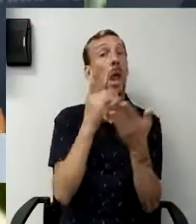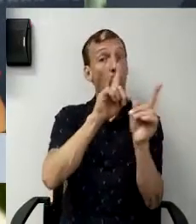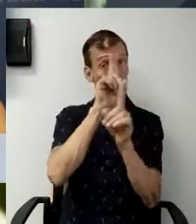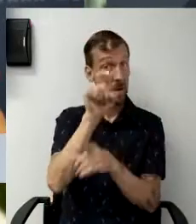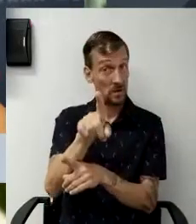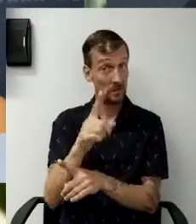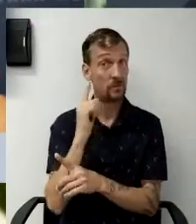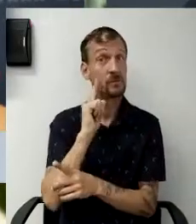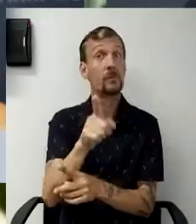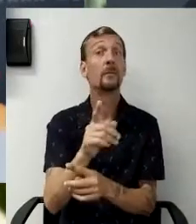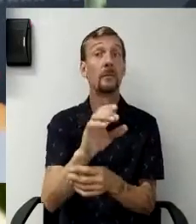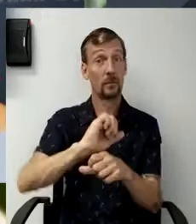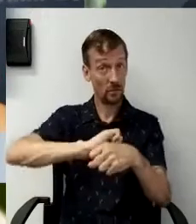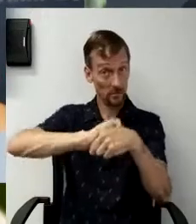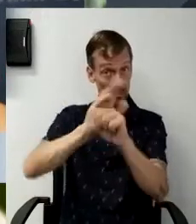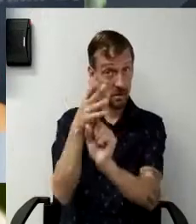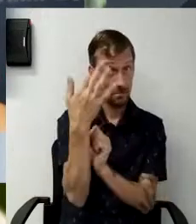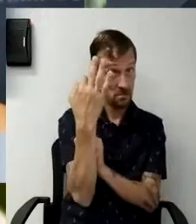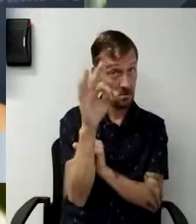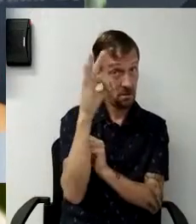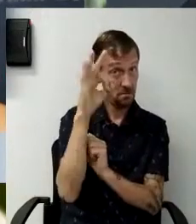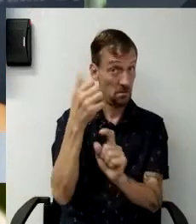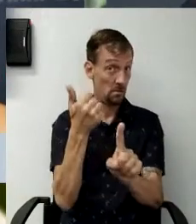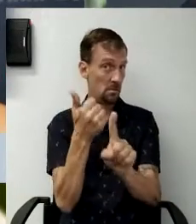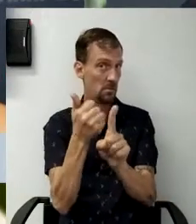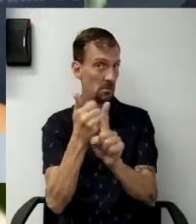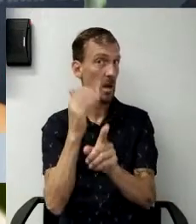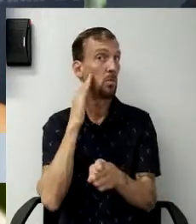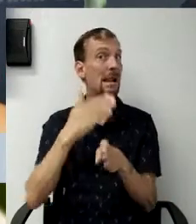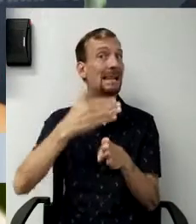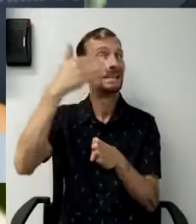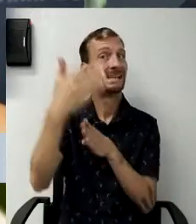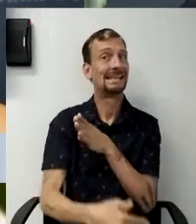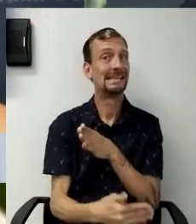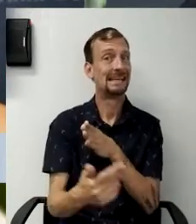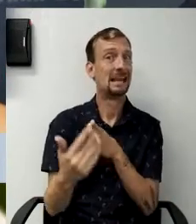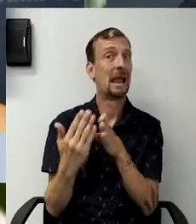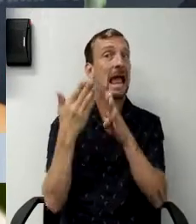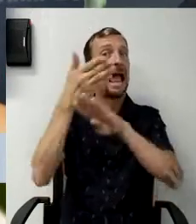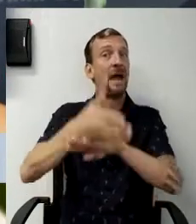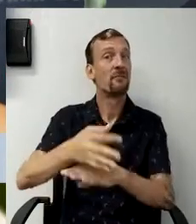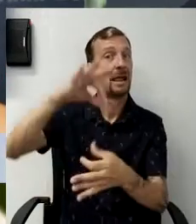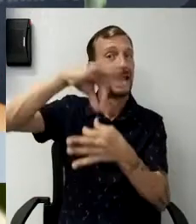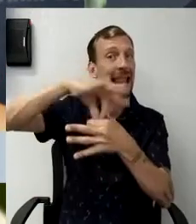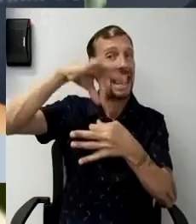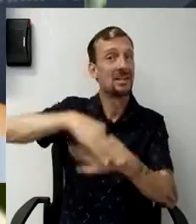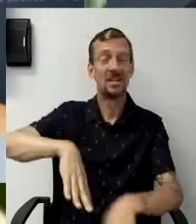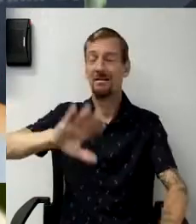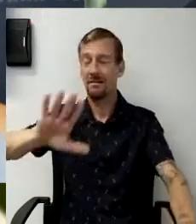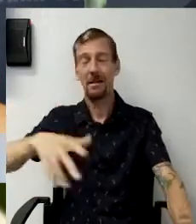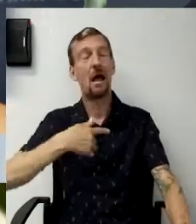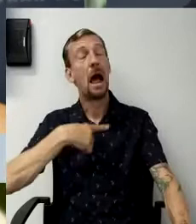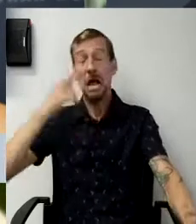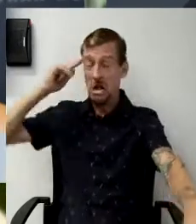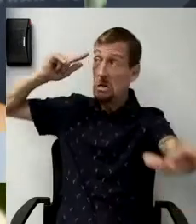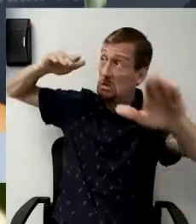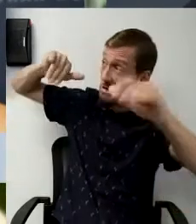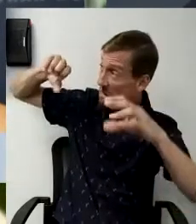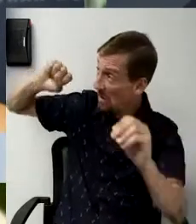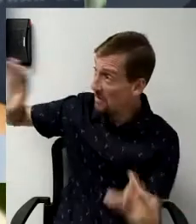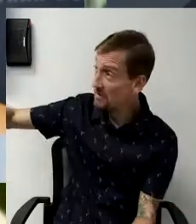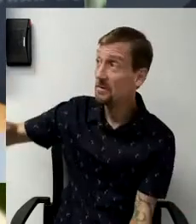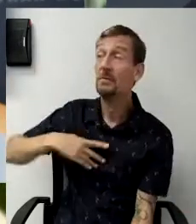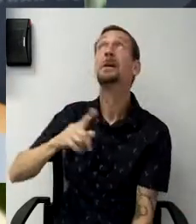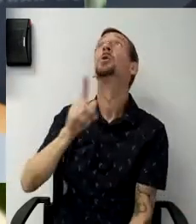you. Will COVID-19 end after the upcoming election? Gosh, I sure hope so.